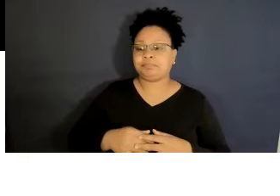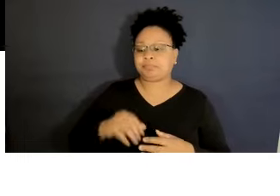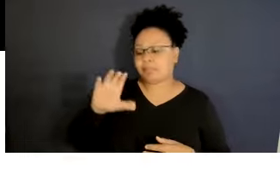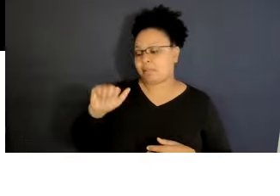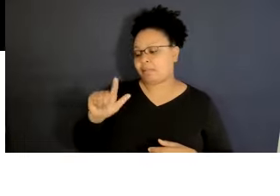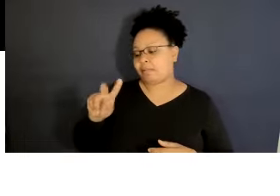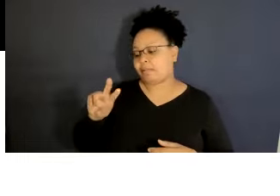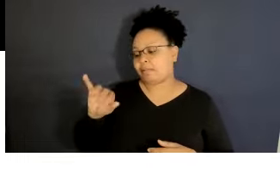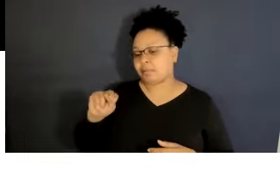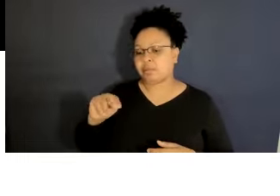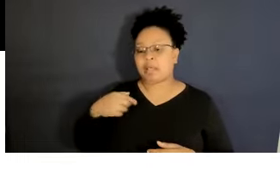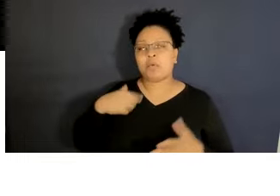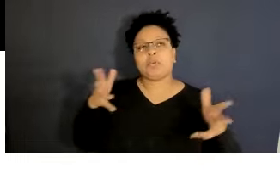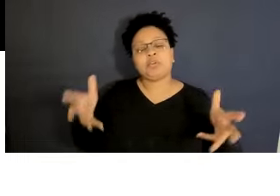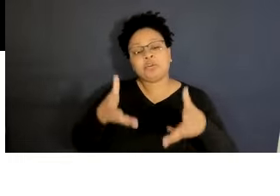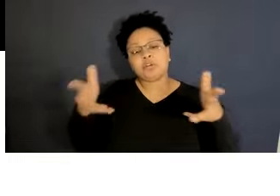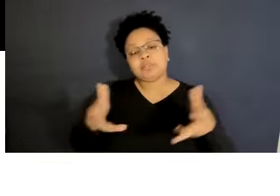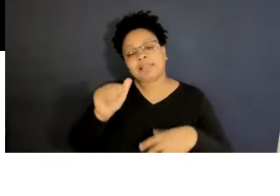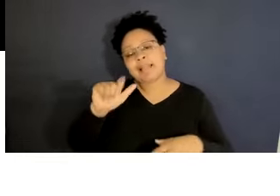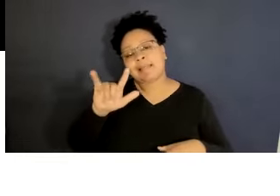allies, individuals who are